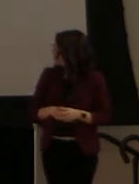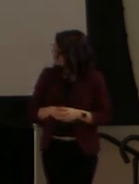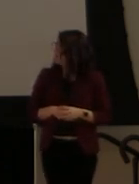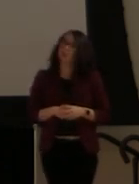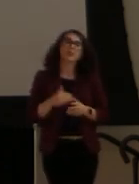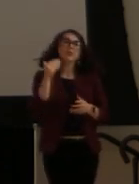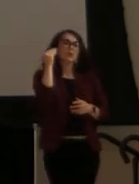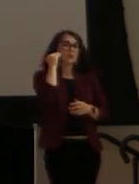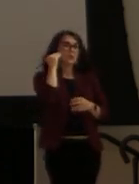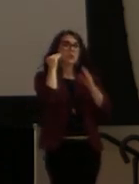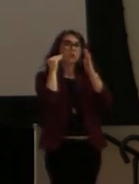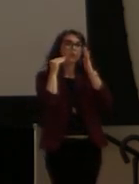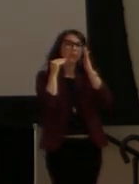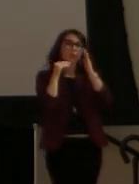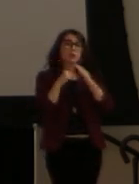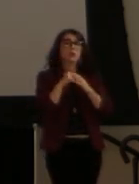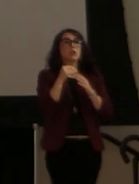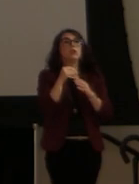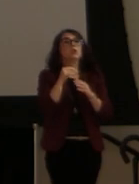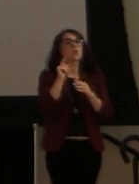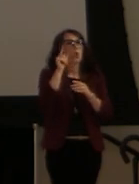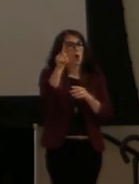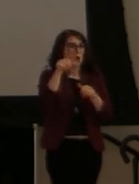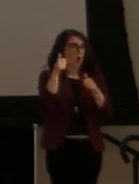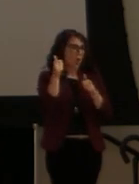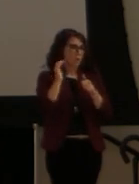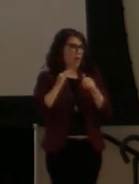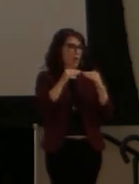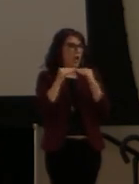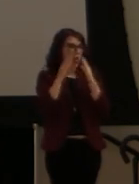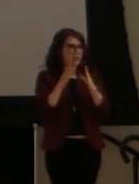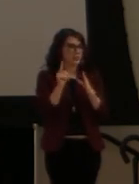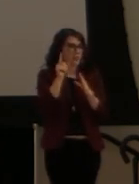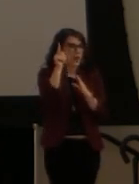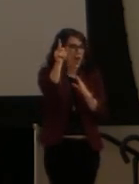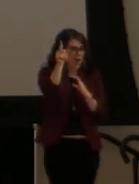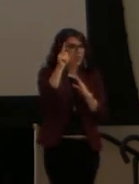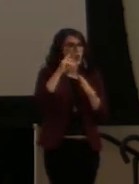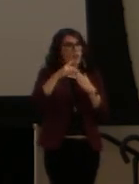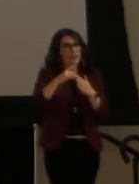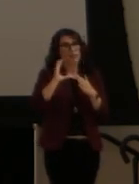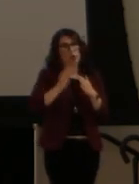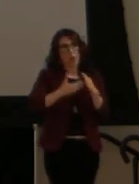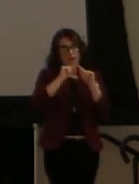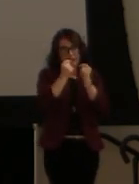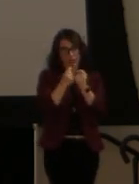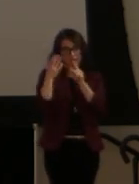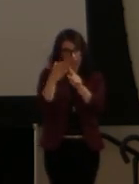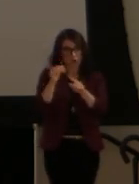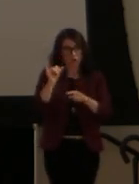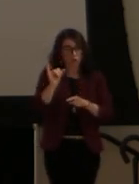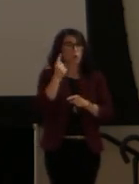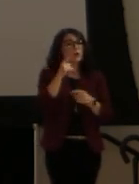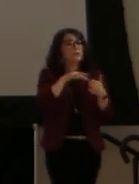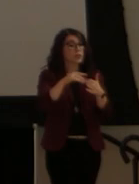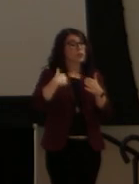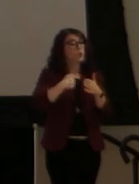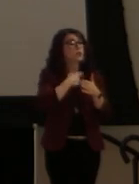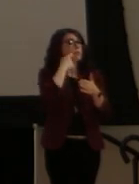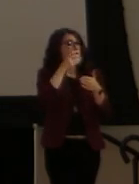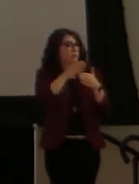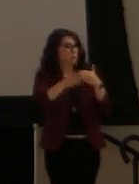there, Harini Palerna. Dr. Shanna Stryker also is the lead for our team. And our study that we just completed